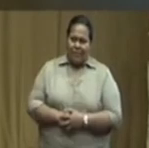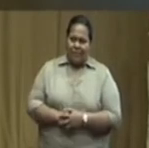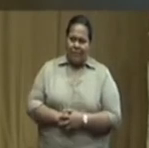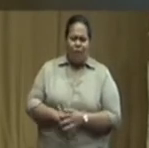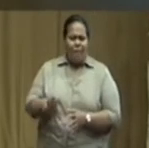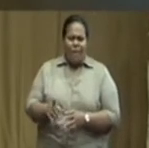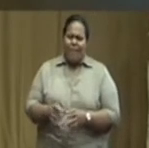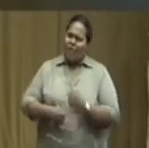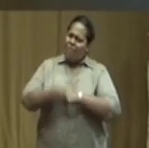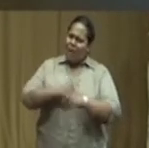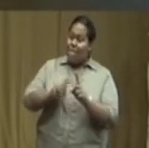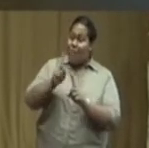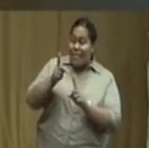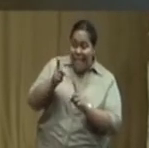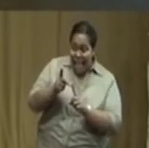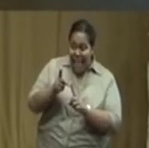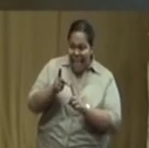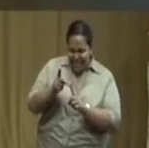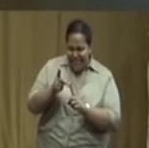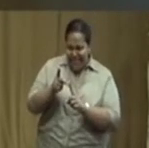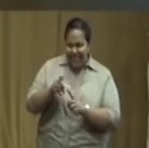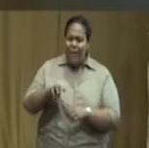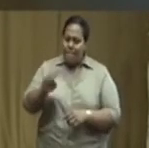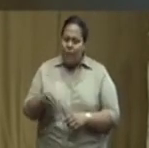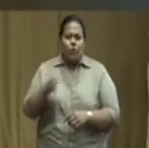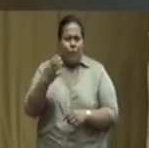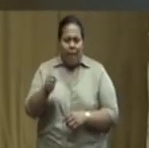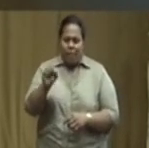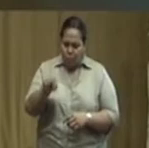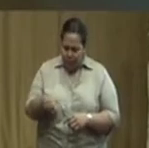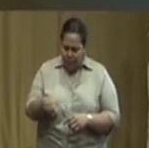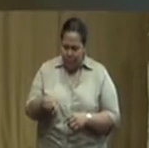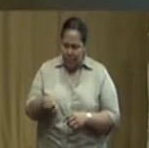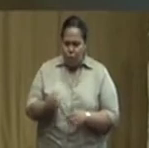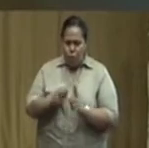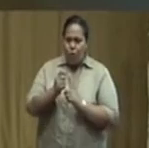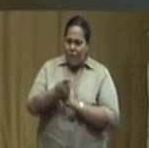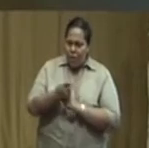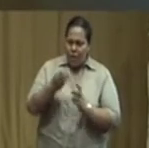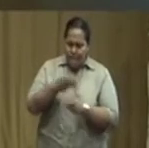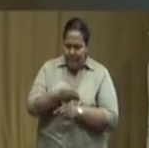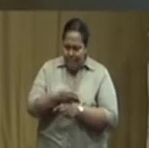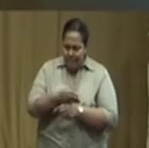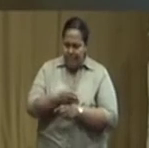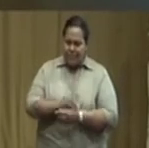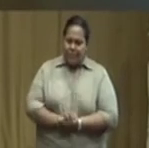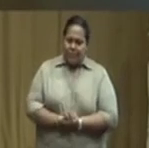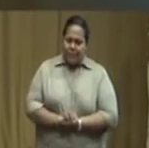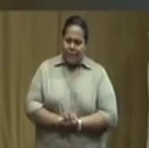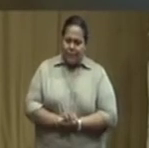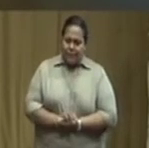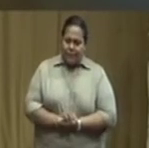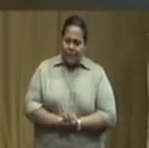neo-colonialism, with the overwriting of indigenous methods and modes with other falsely neutral systems of